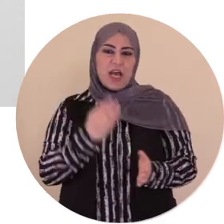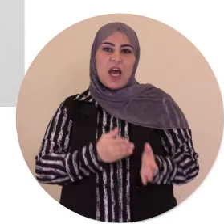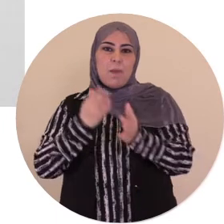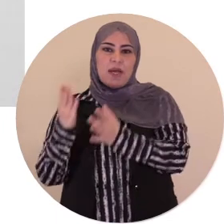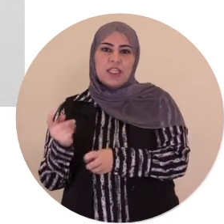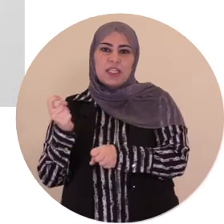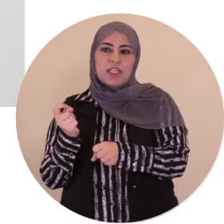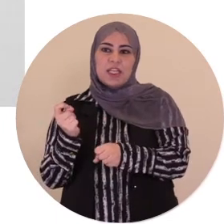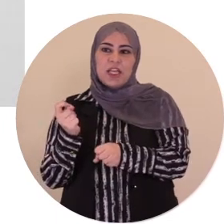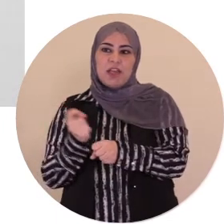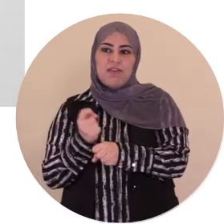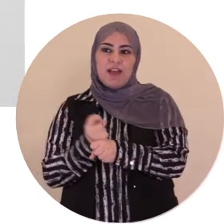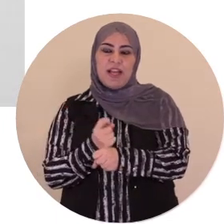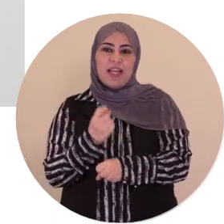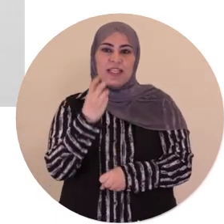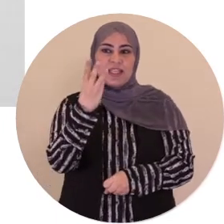is or was.